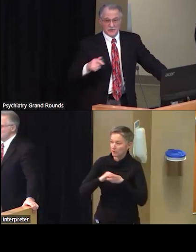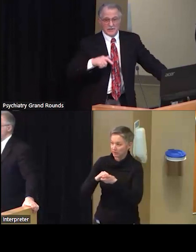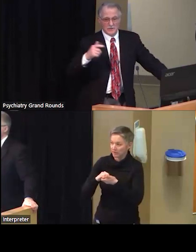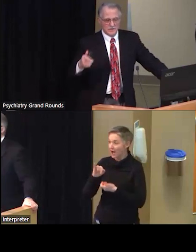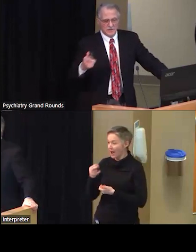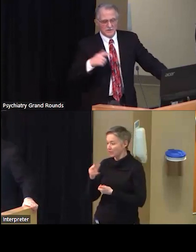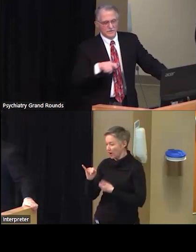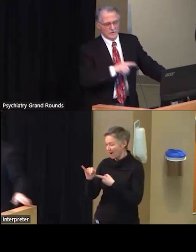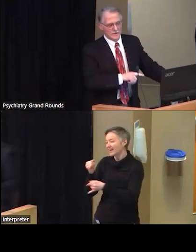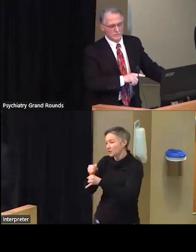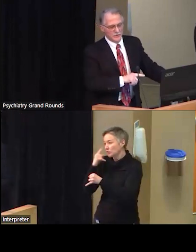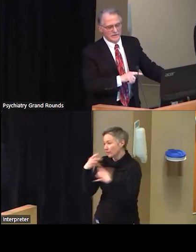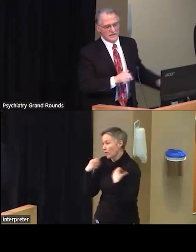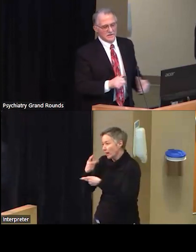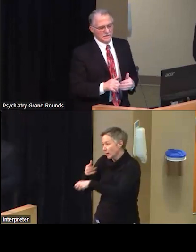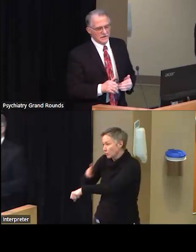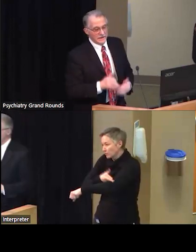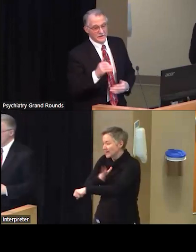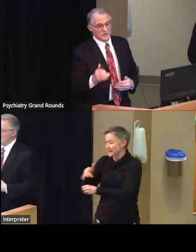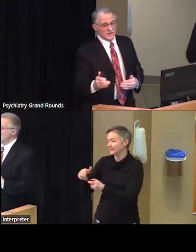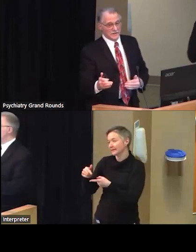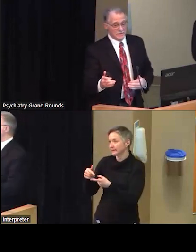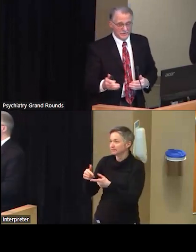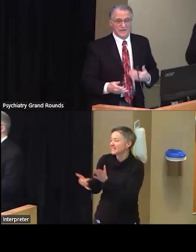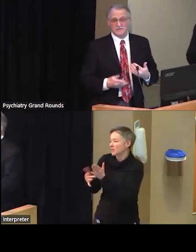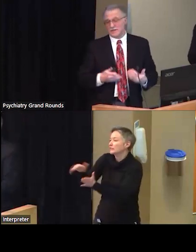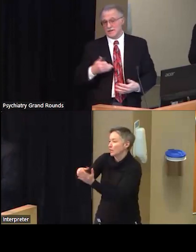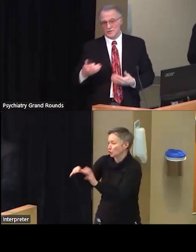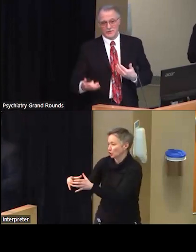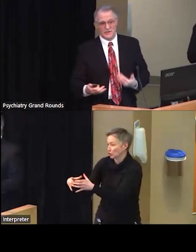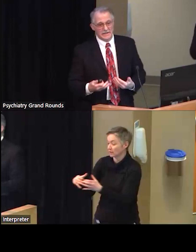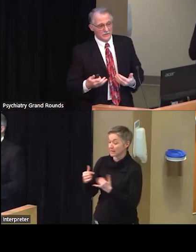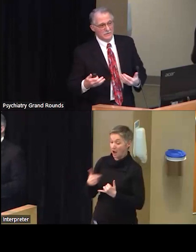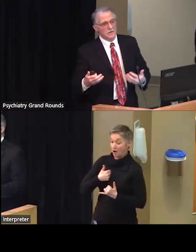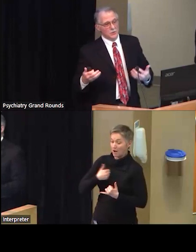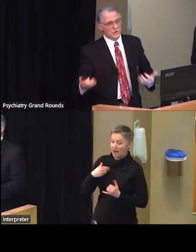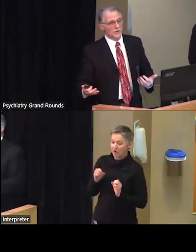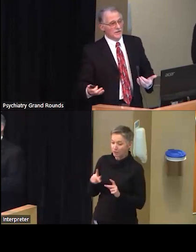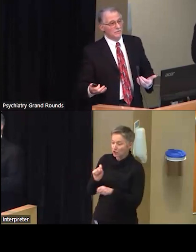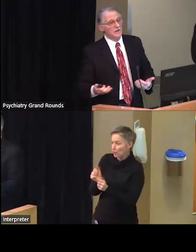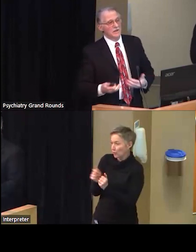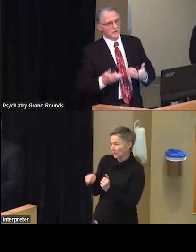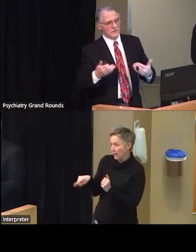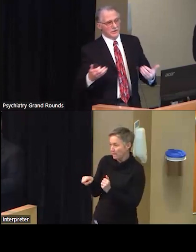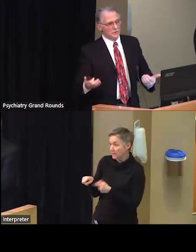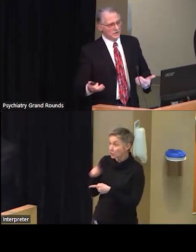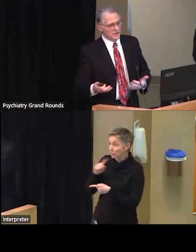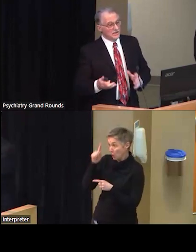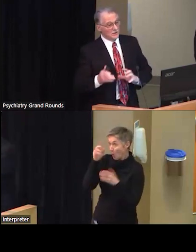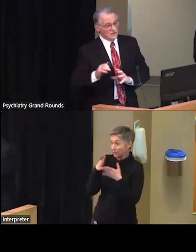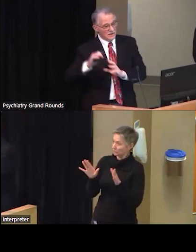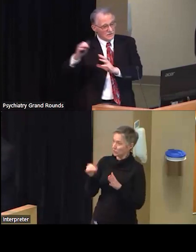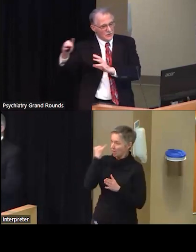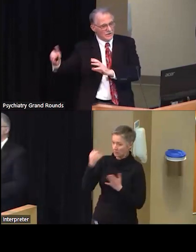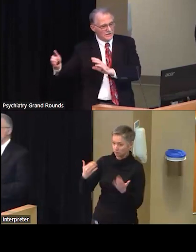And IHI, which is the Institute for Healthcare Improvement, is the technical center. And I've got an opportunity now to work with them. They're very open to